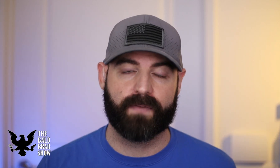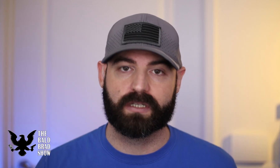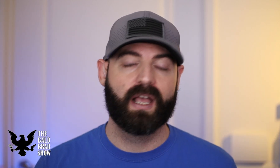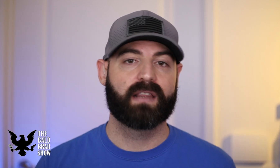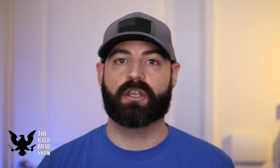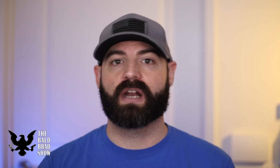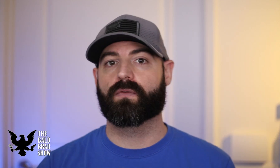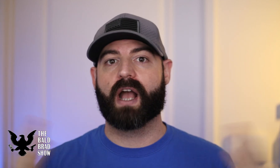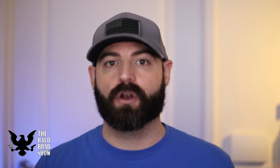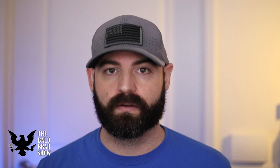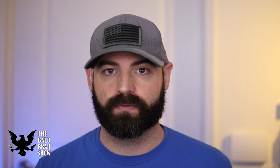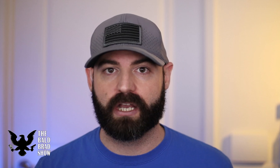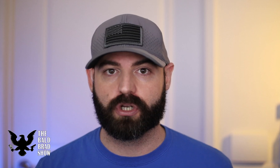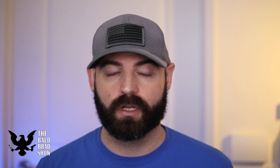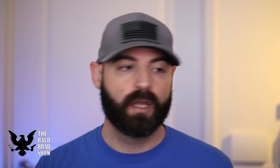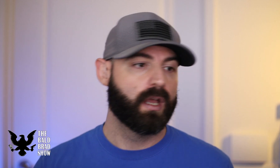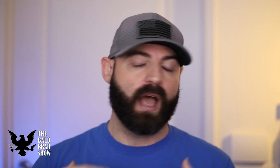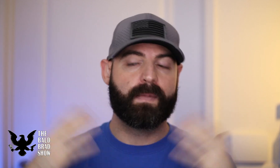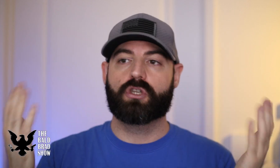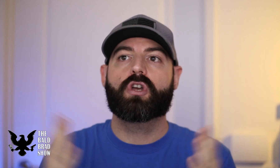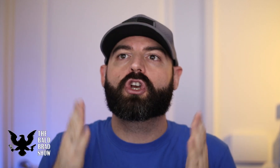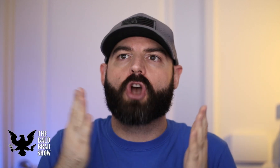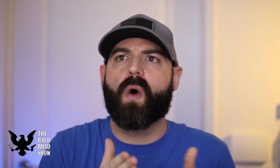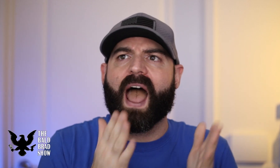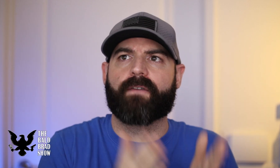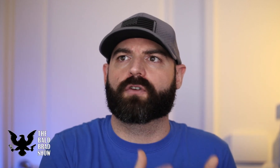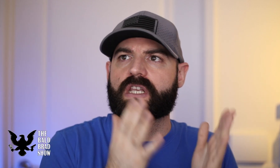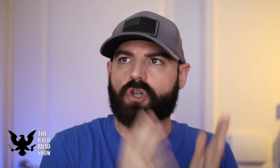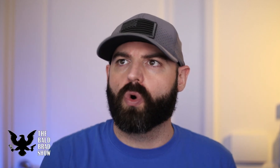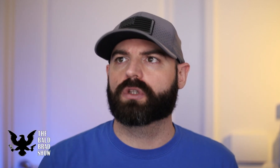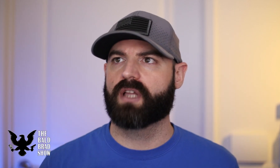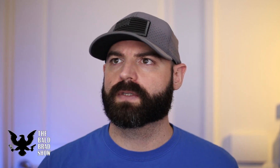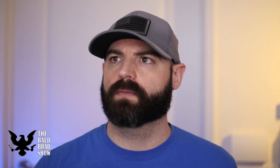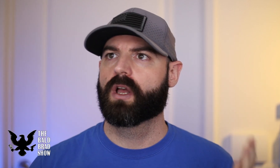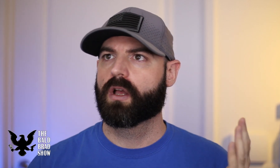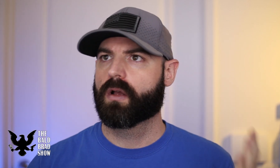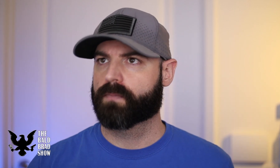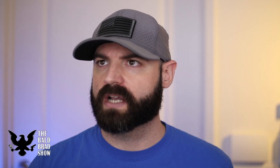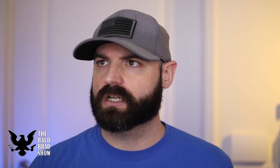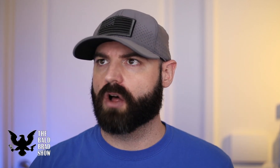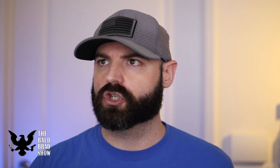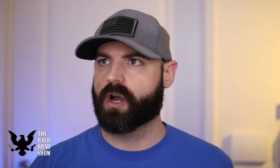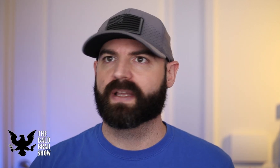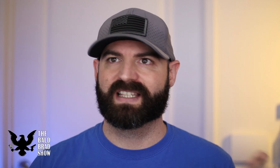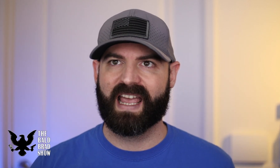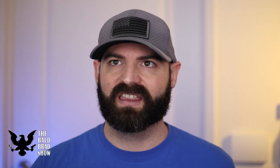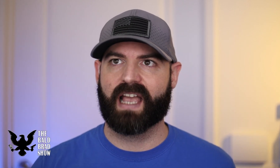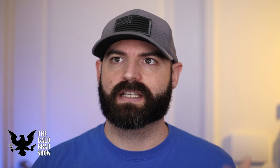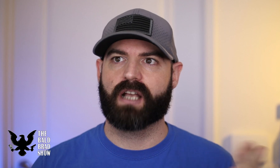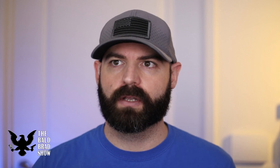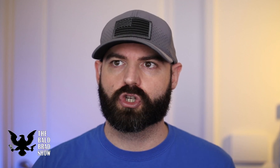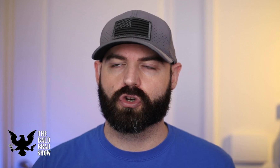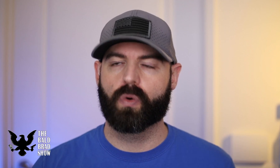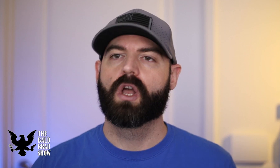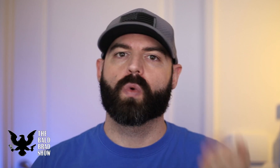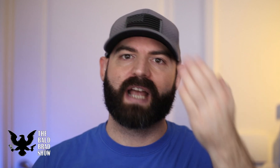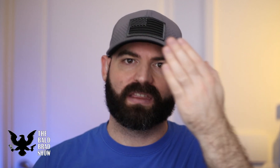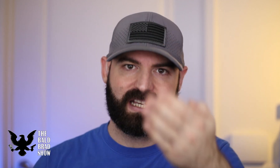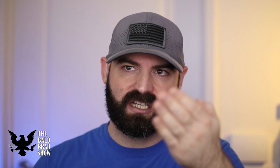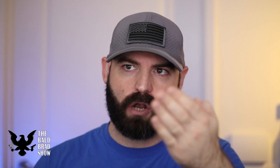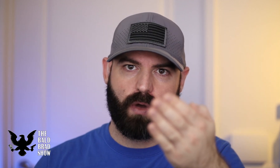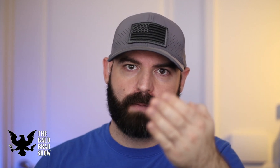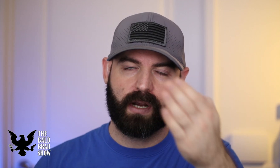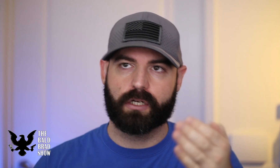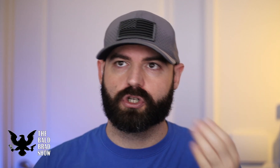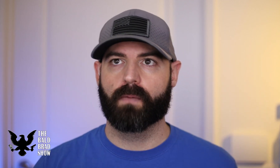Biden in office, that you're going to have record inflation. I mean, you can go after these old clips of President Donald Trump saying things and coming true, where you got